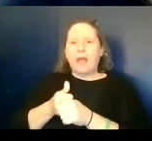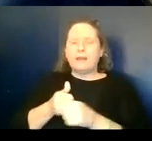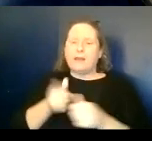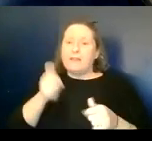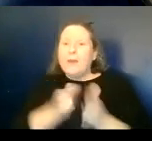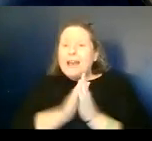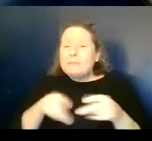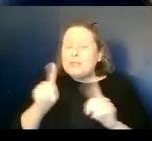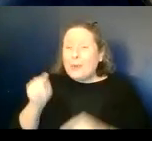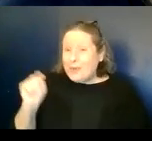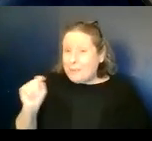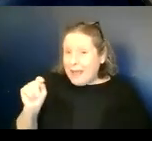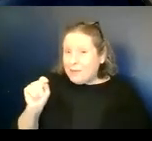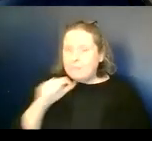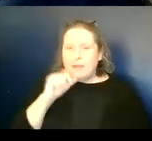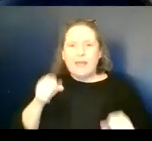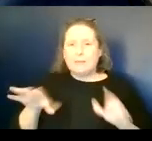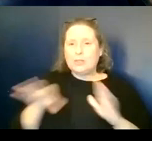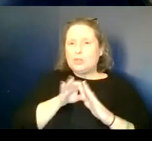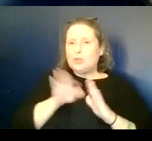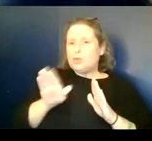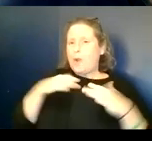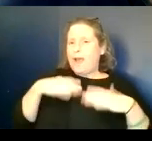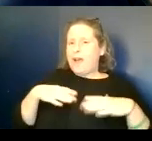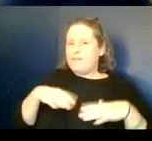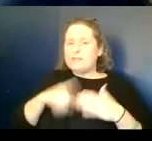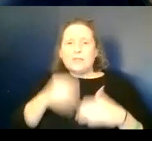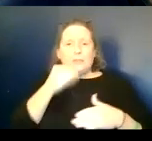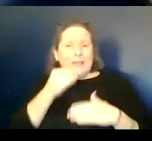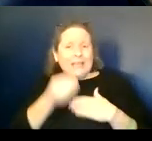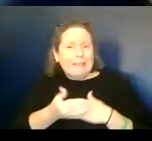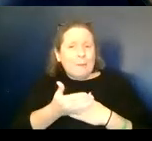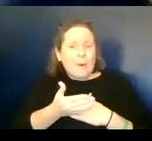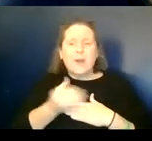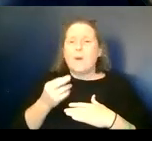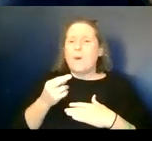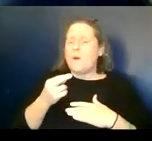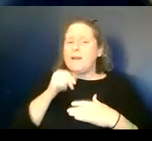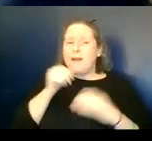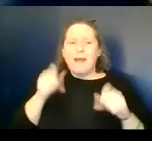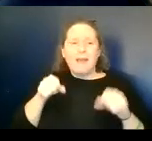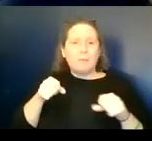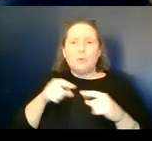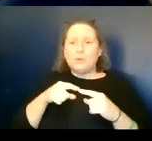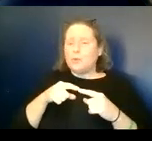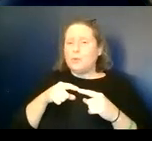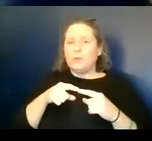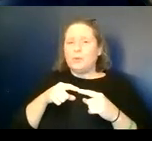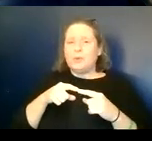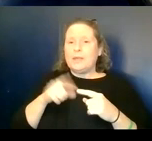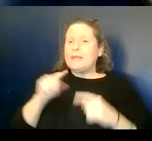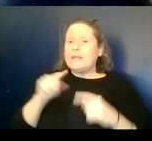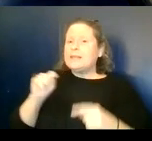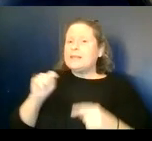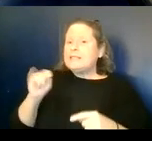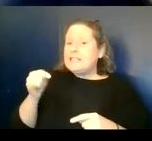being able to choose your outfits or what you eat in the morning, or not being able to, TJ and I talked about this